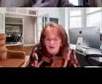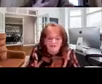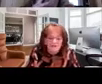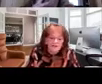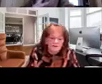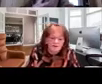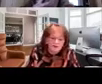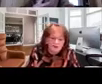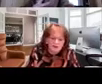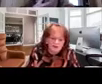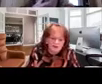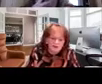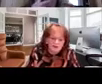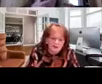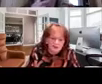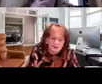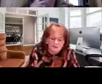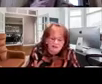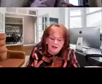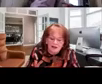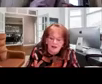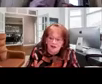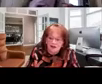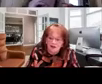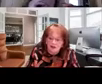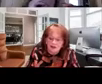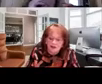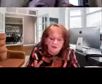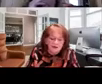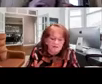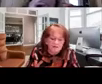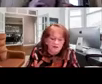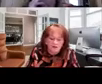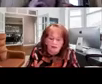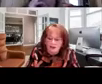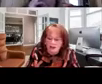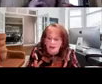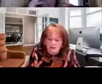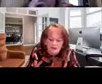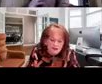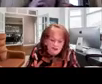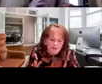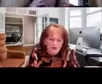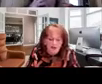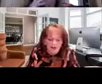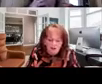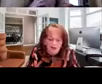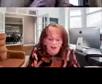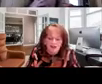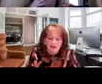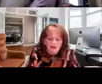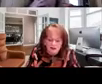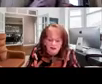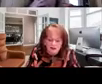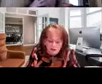things on Facebook, it said it's a serious violation to single out individuals based on